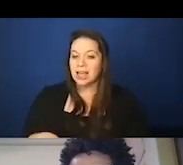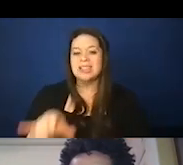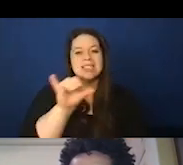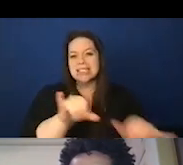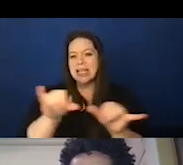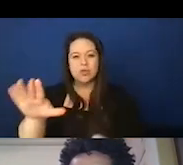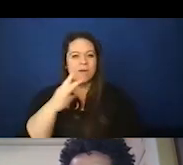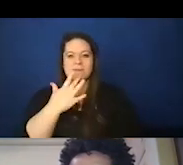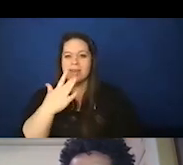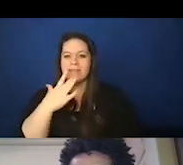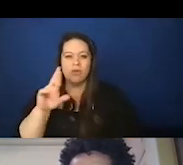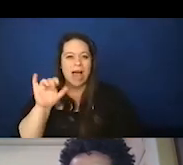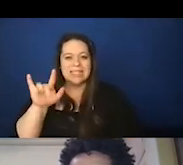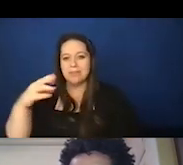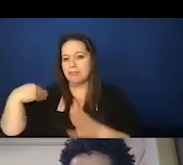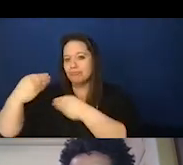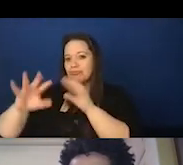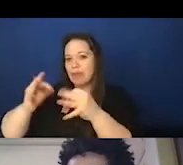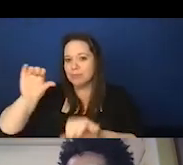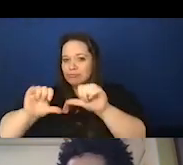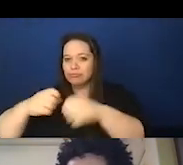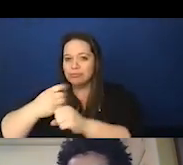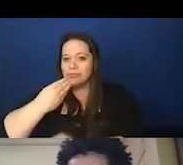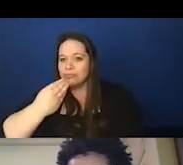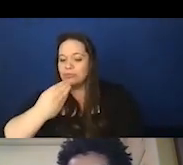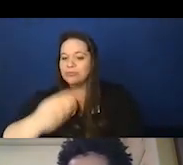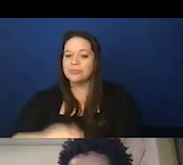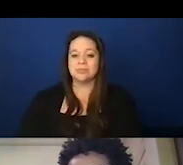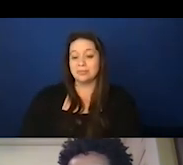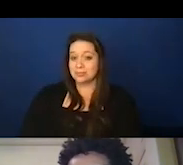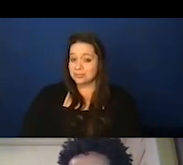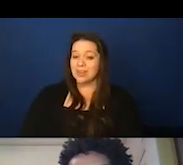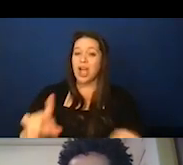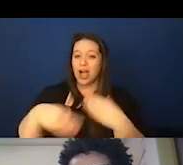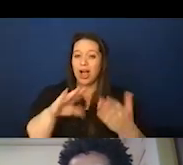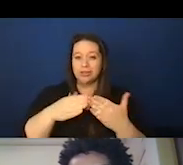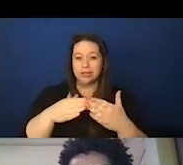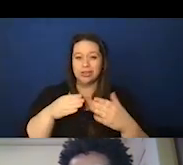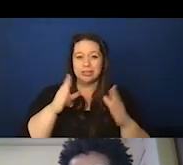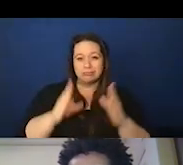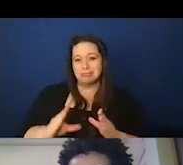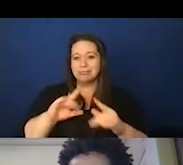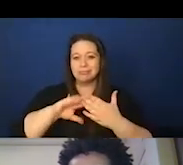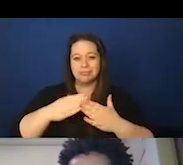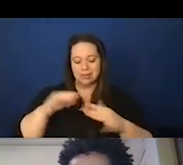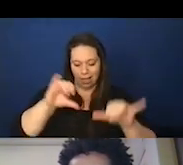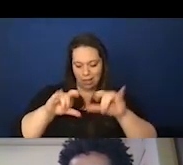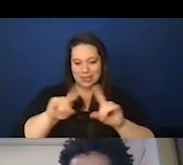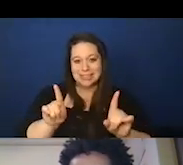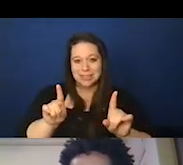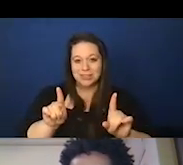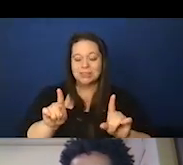of your favorite recipes that's been handed down in your family. No two cooks cook the same way. And that's why these viruses have